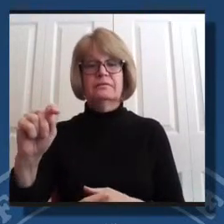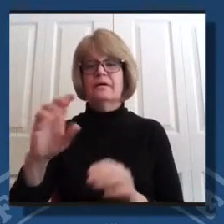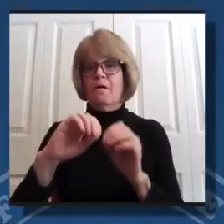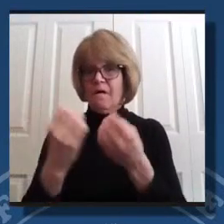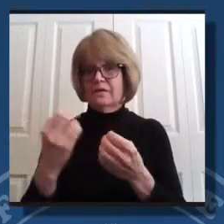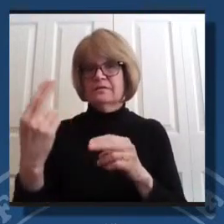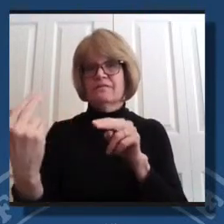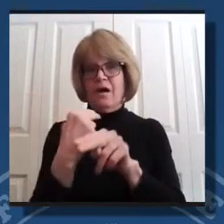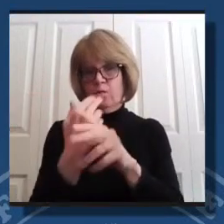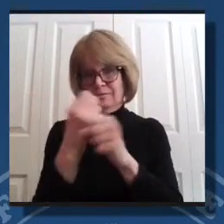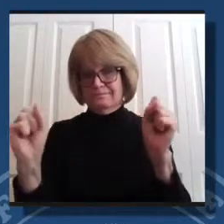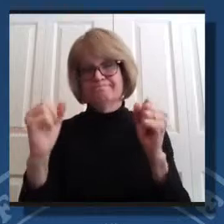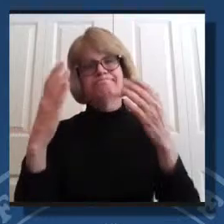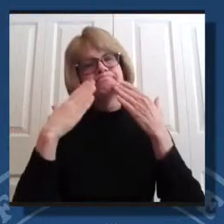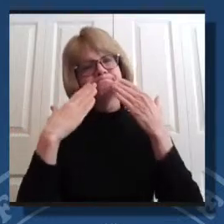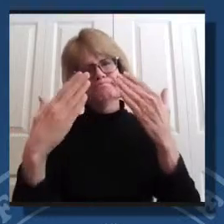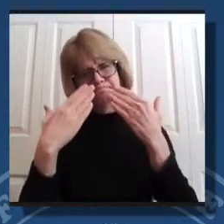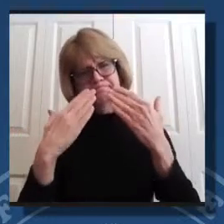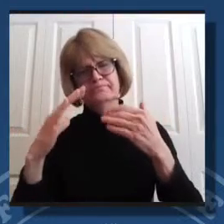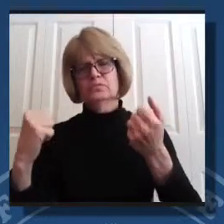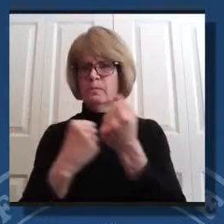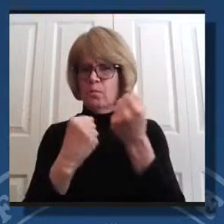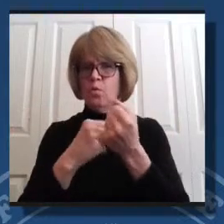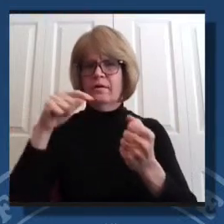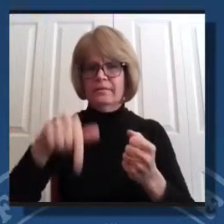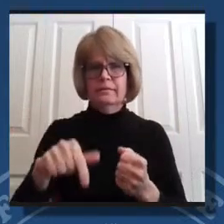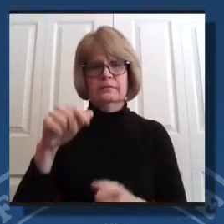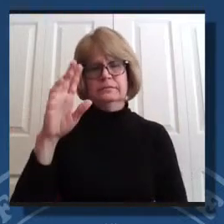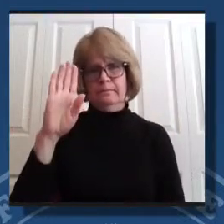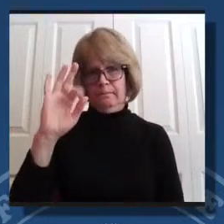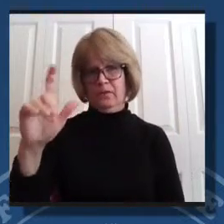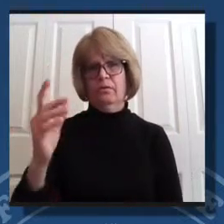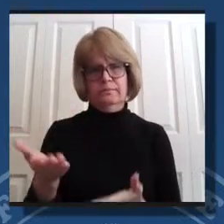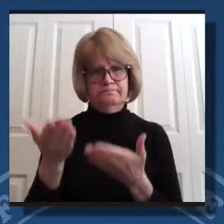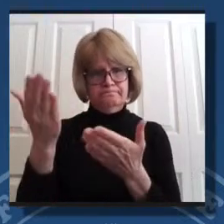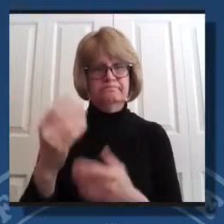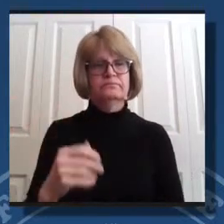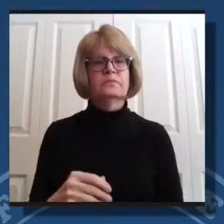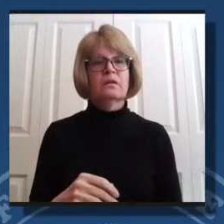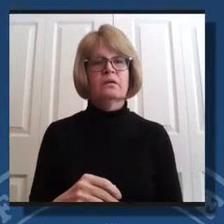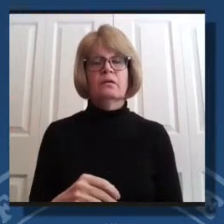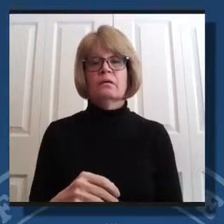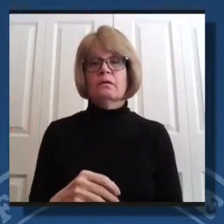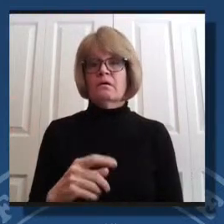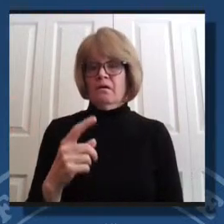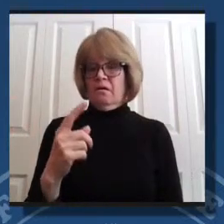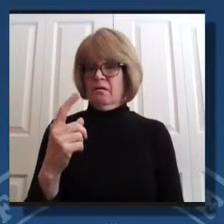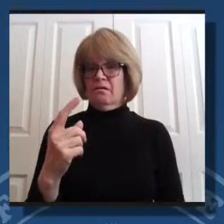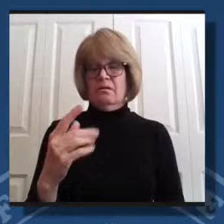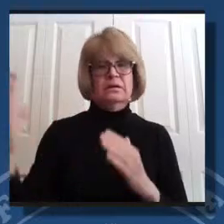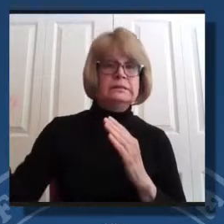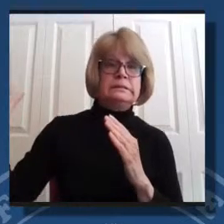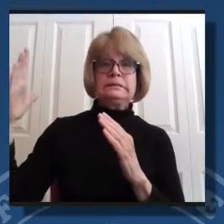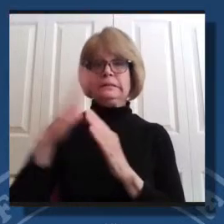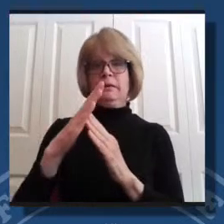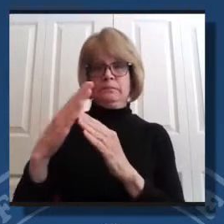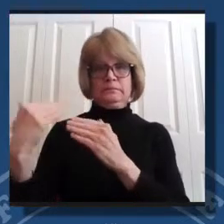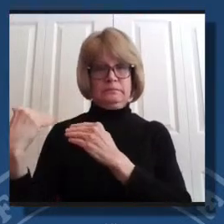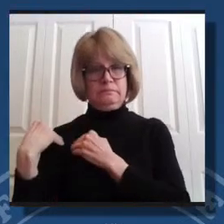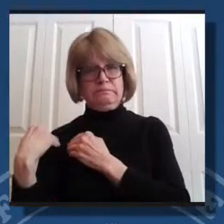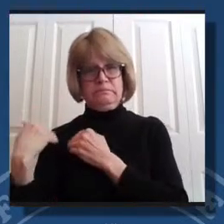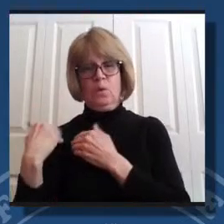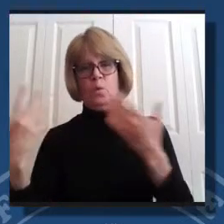Safety. Thank you for your support of this legislation. I think one of the greatest responsibilities of our